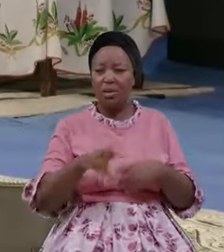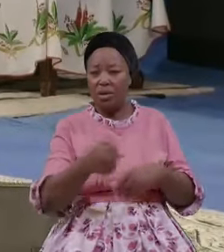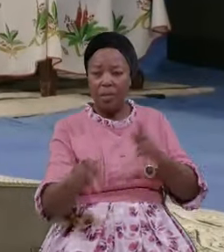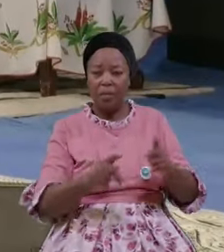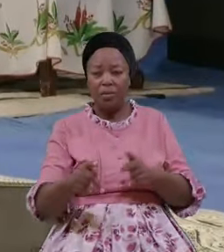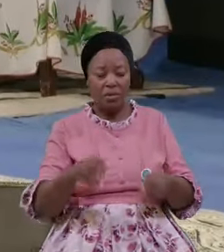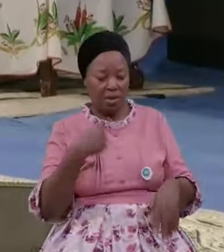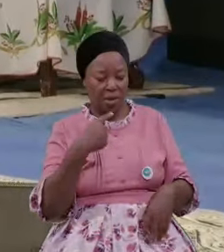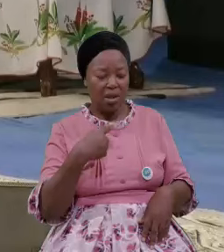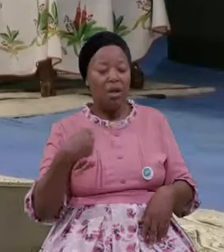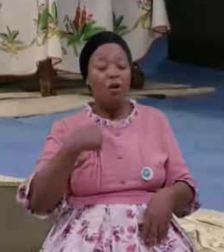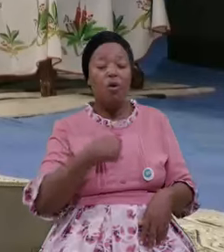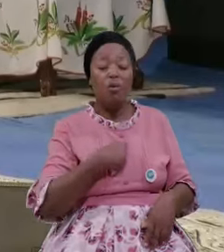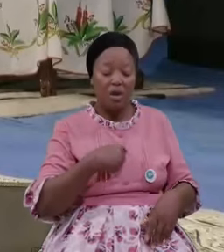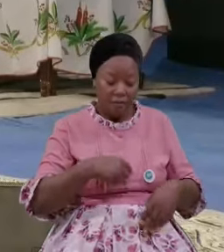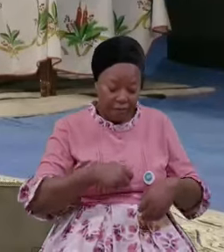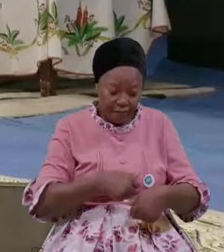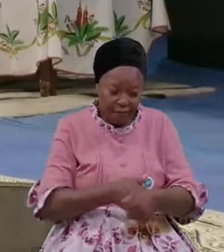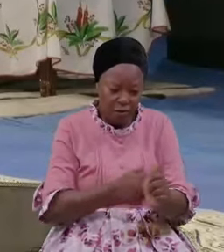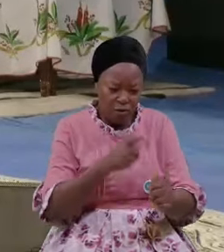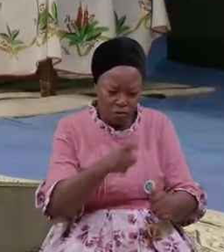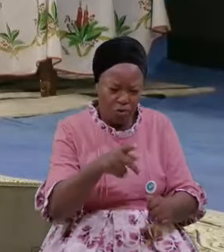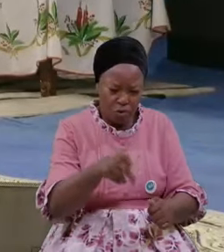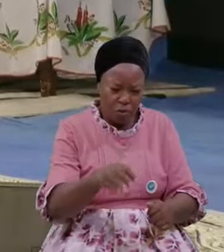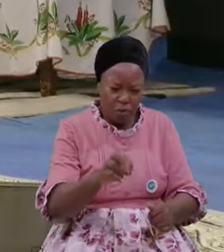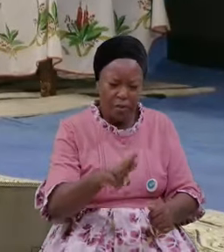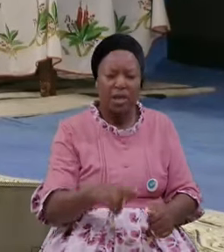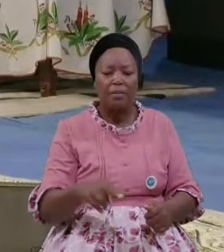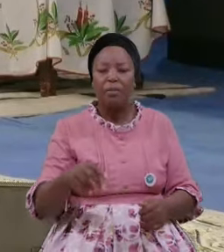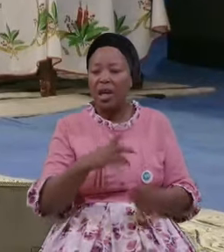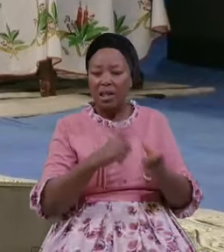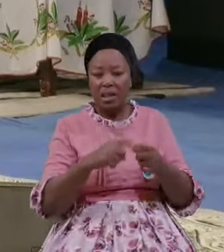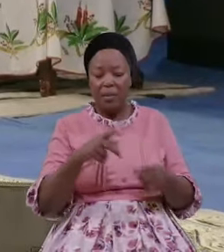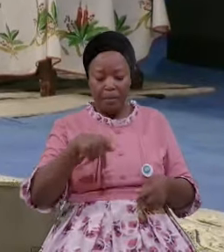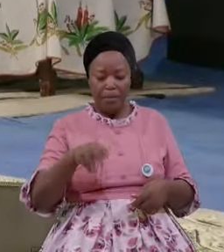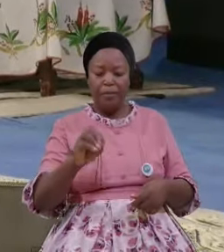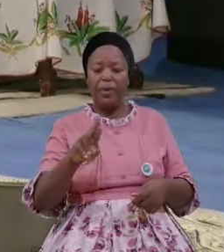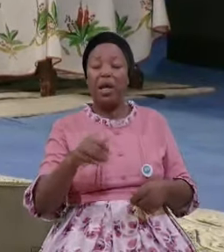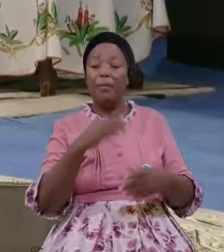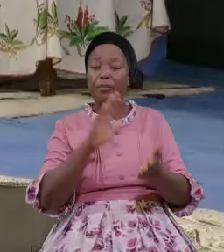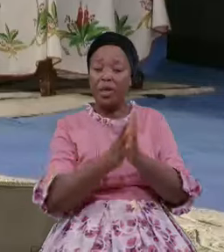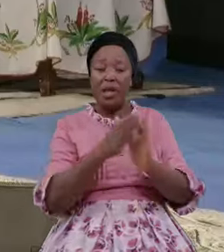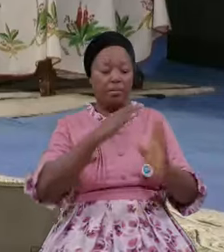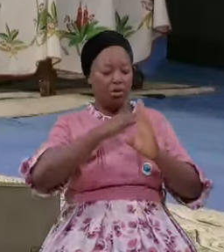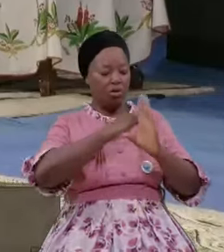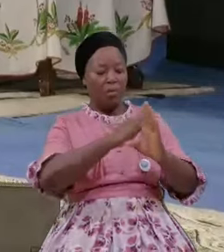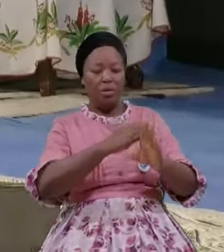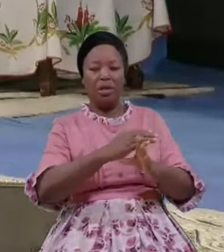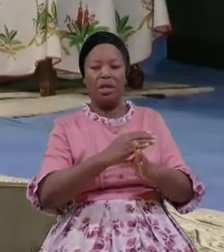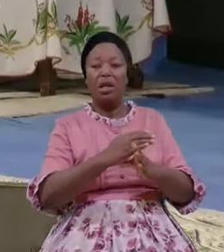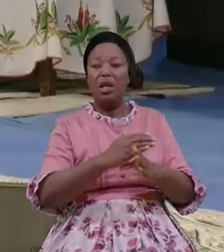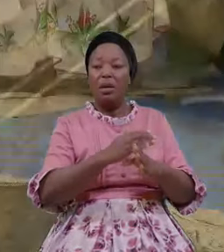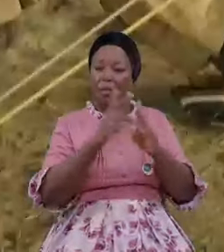go with you. And became a stumbling block to other people. You will not be a stumbling